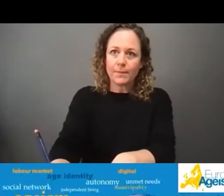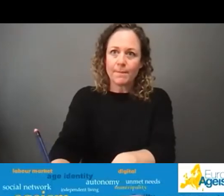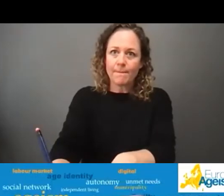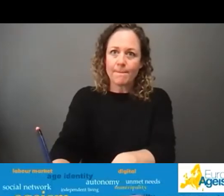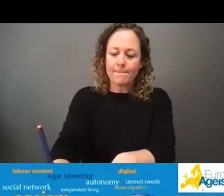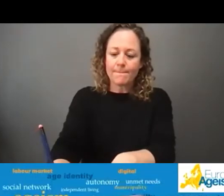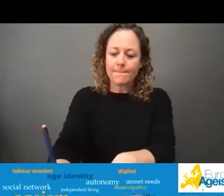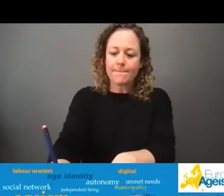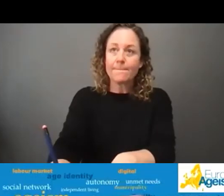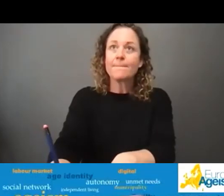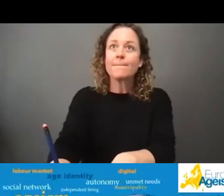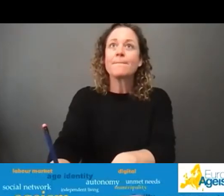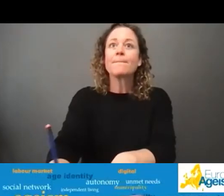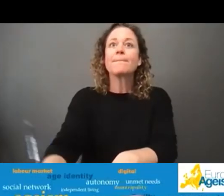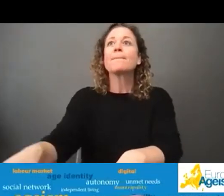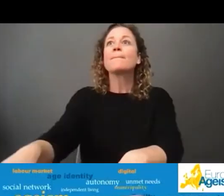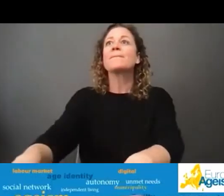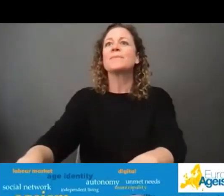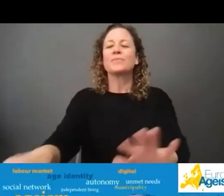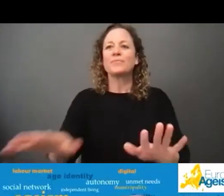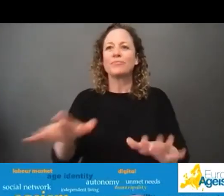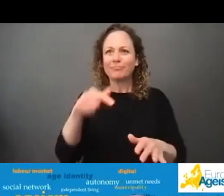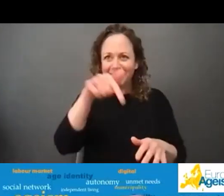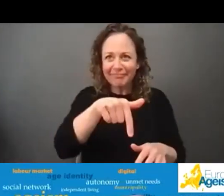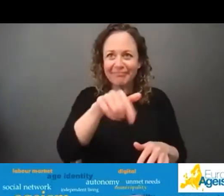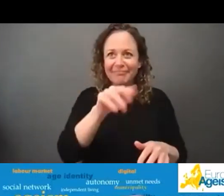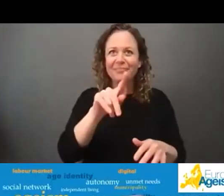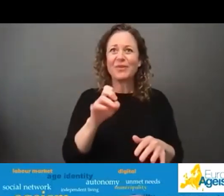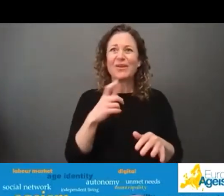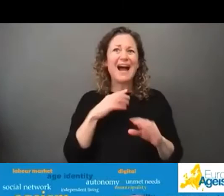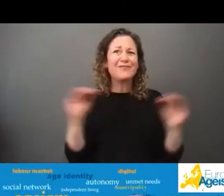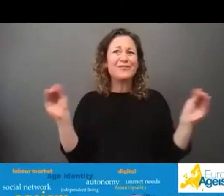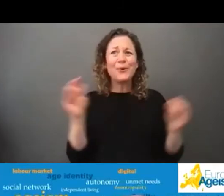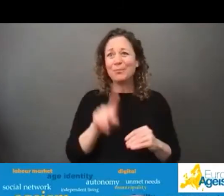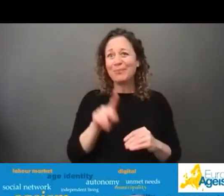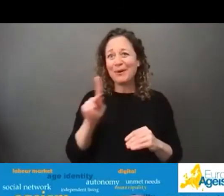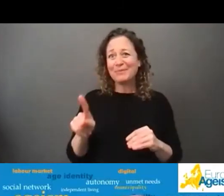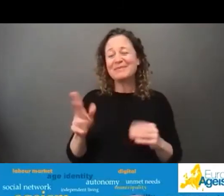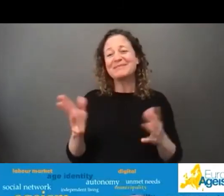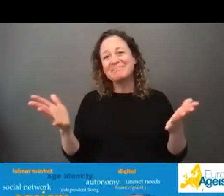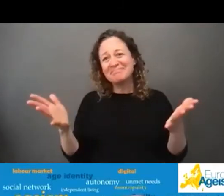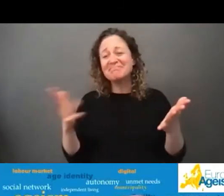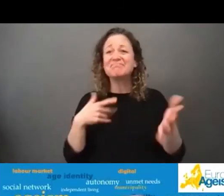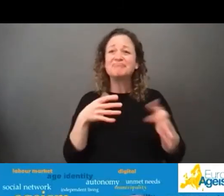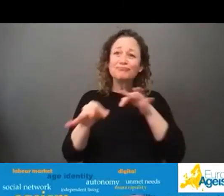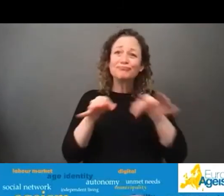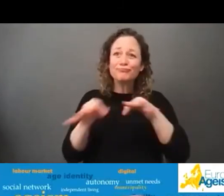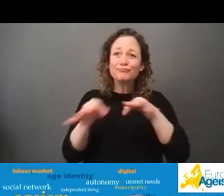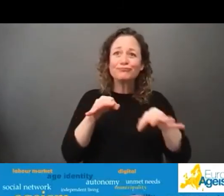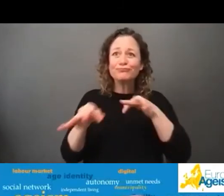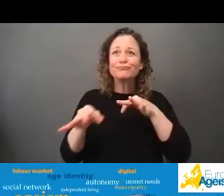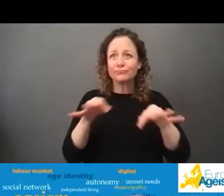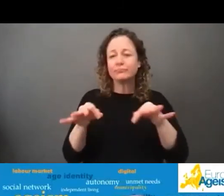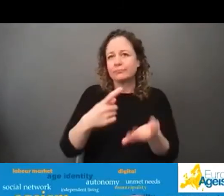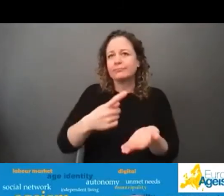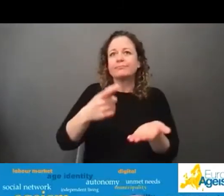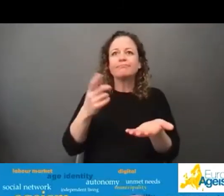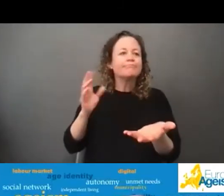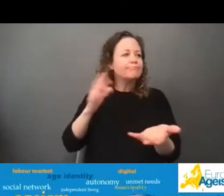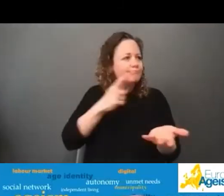Okay, my mic is mute. I don't have any slides. What I'm going to do is going to talk through what's been discussed so